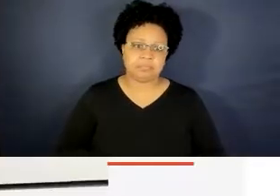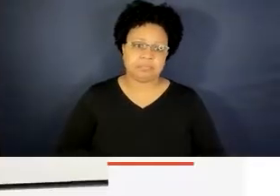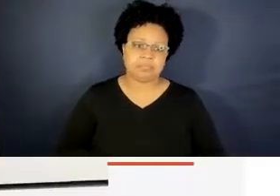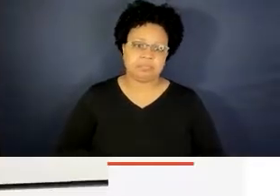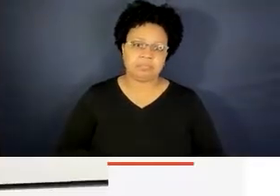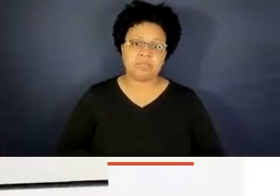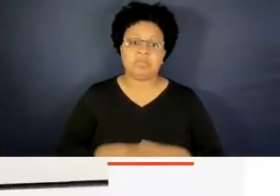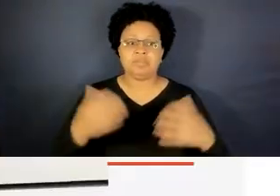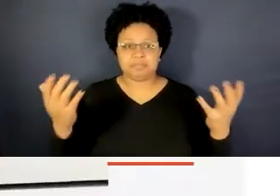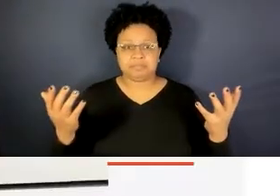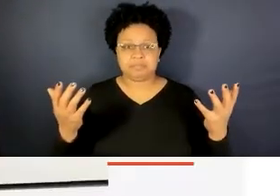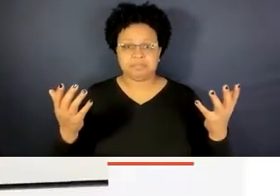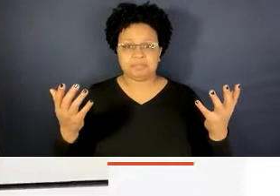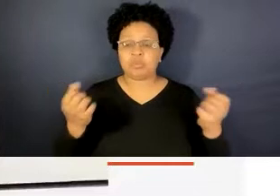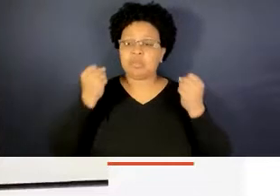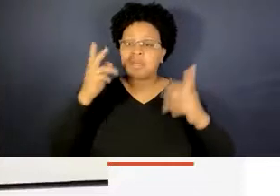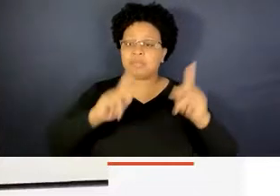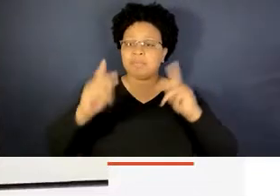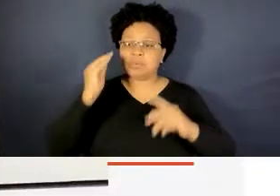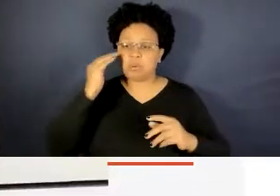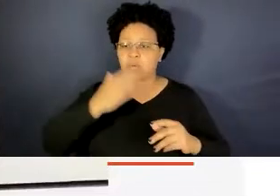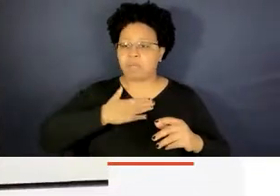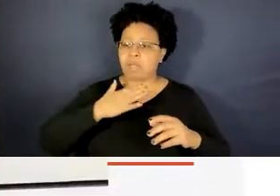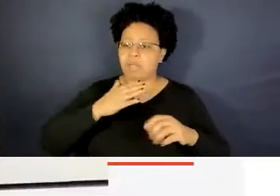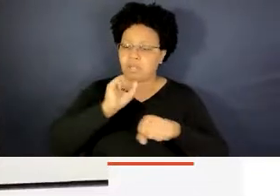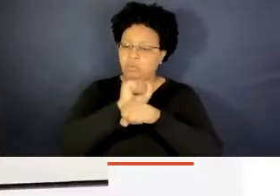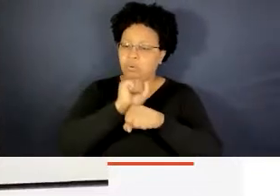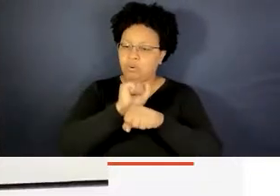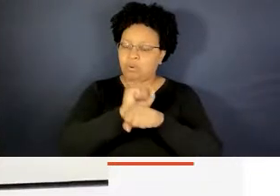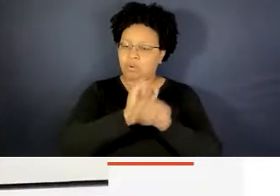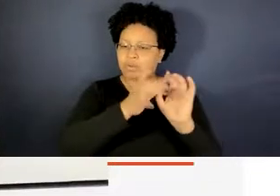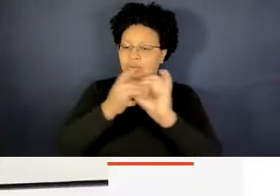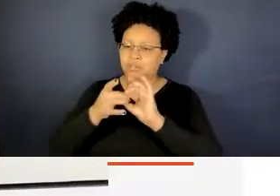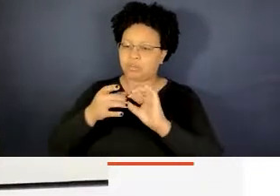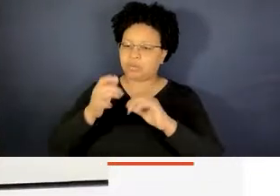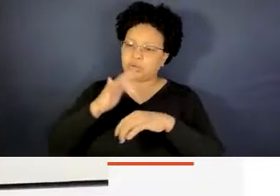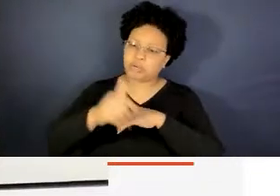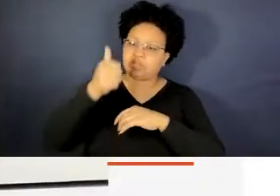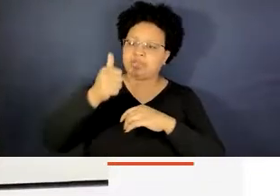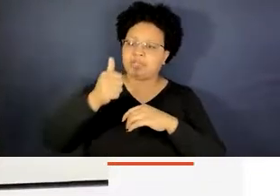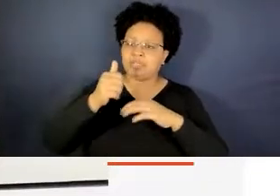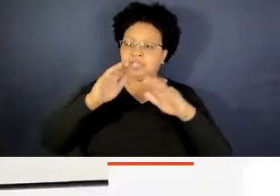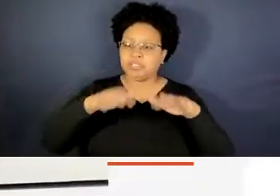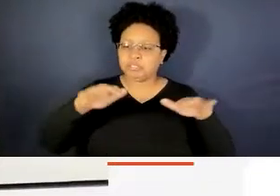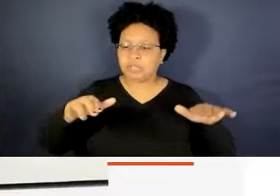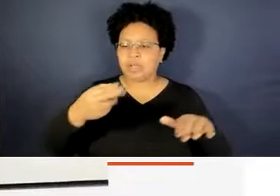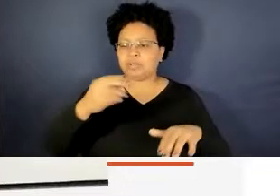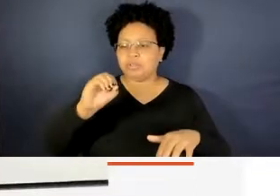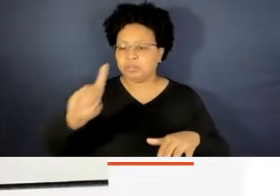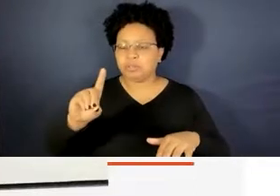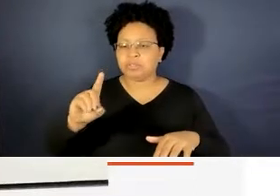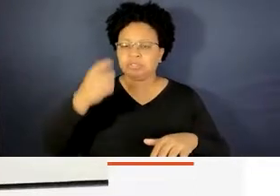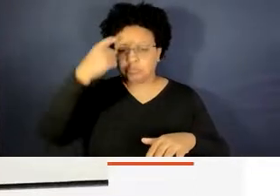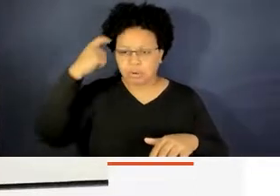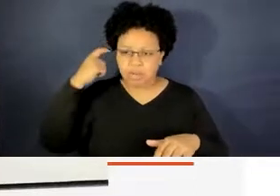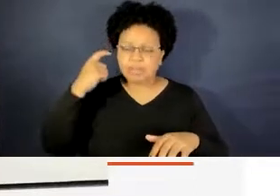And so pretty much a lot of people know my work in regards to early childhood trauma. I work with some of the most